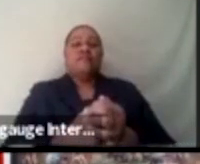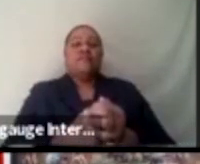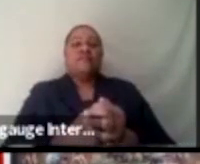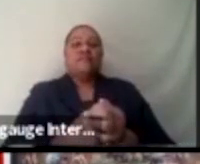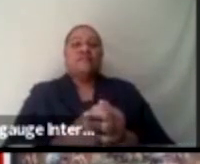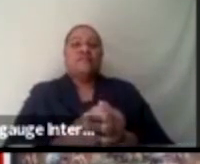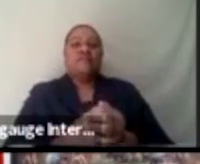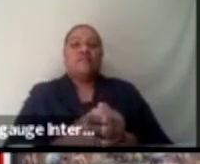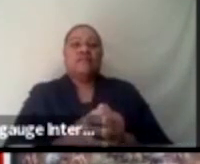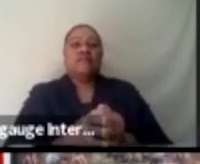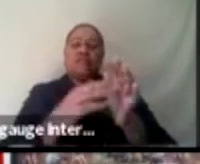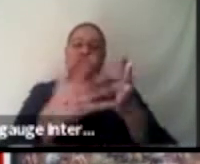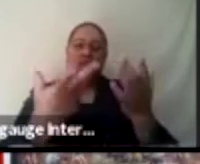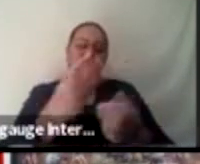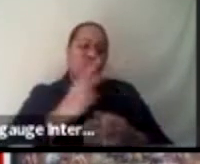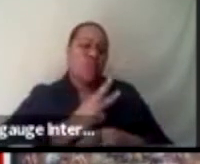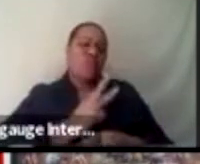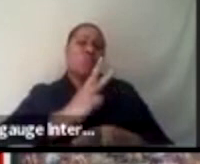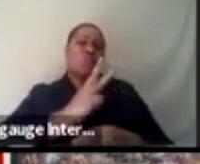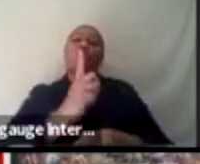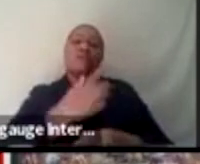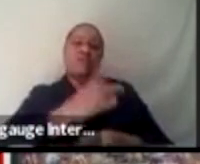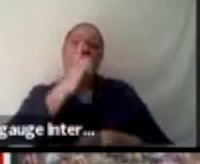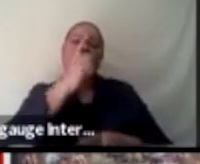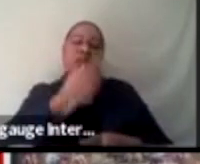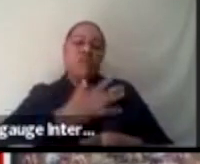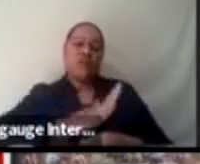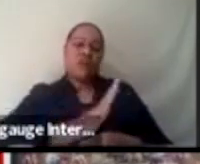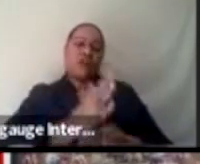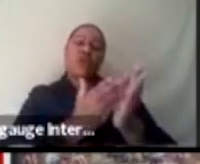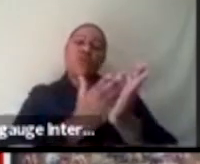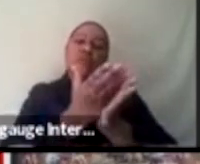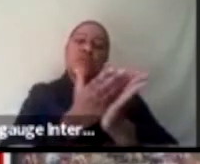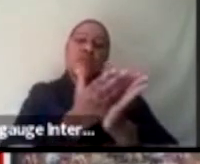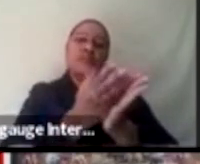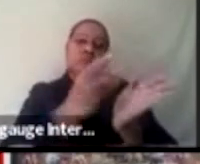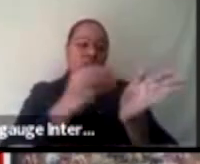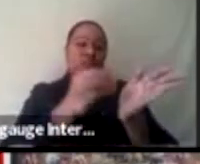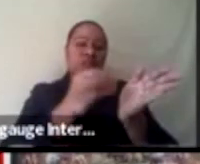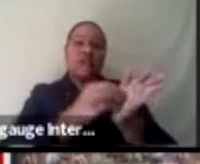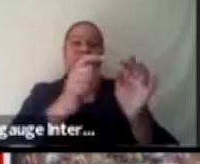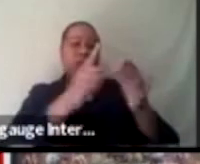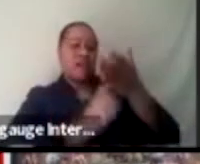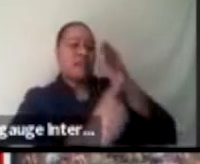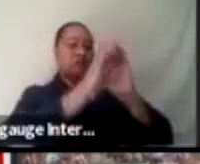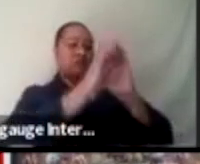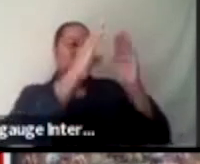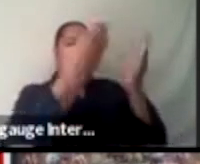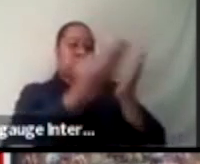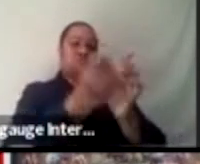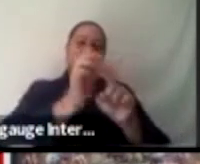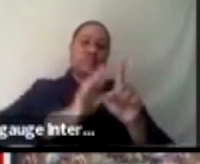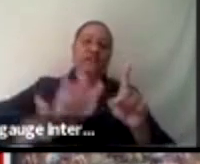reflects the will of the people we serve across our Blue Pacific continent.